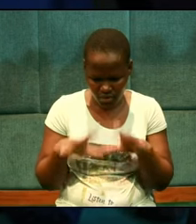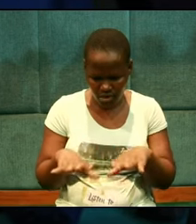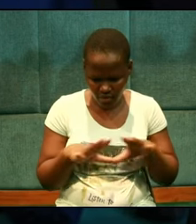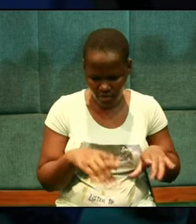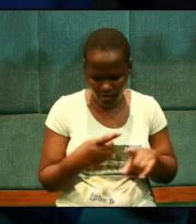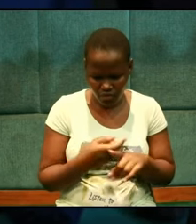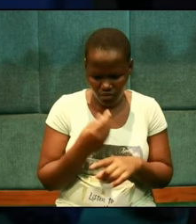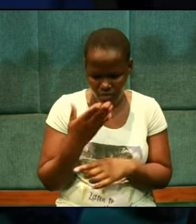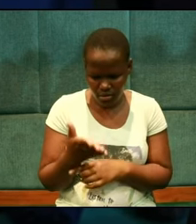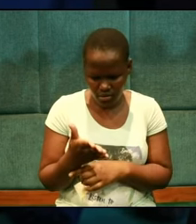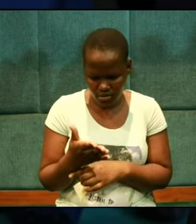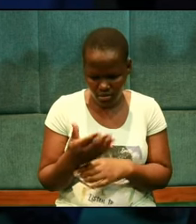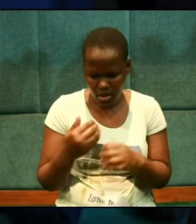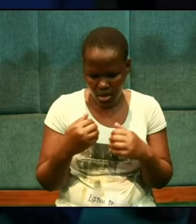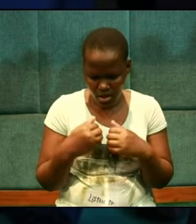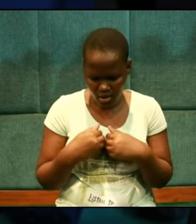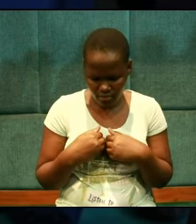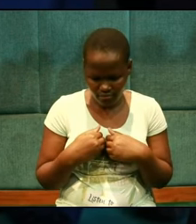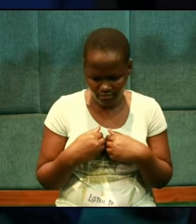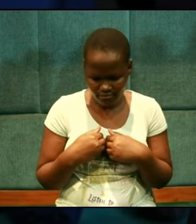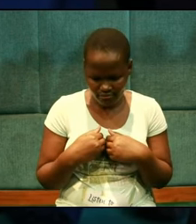There is a lot of pain